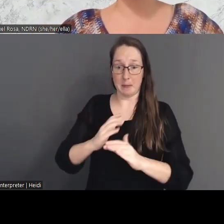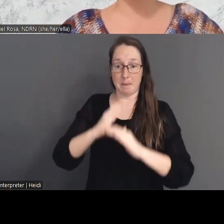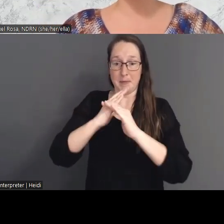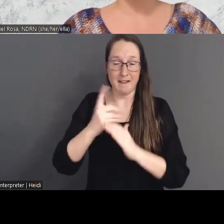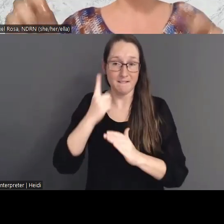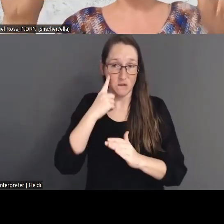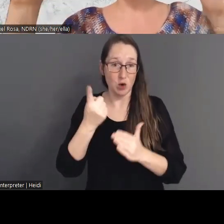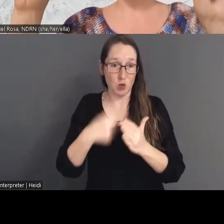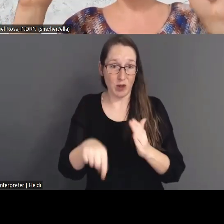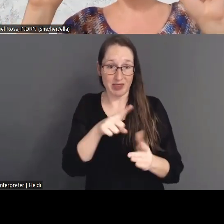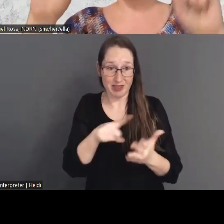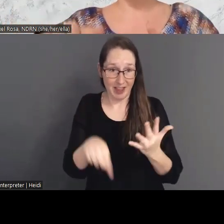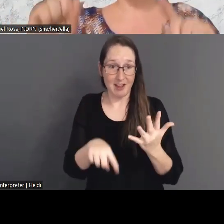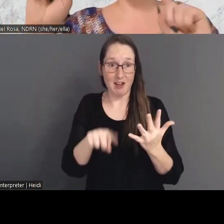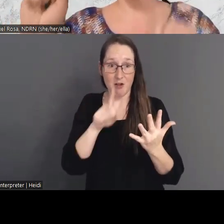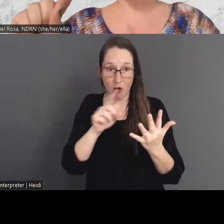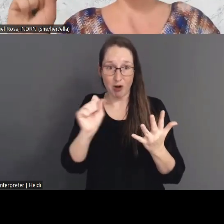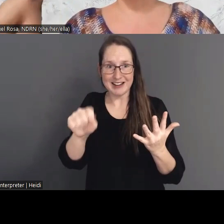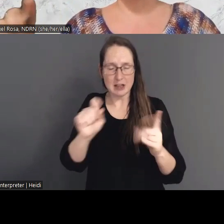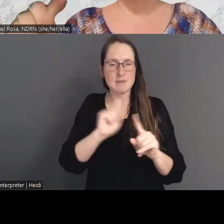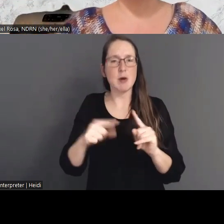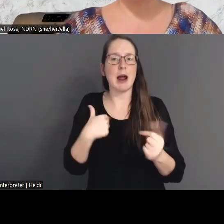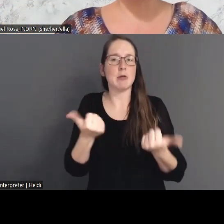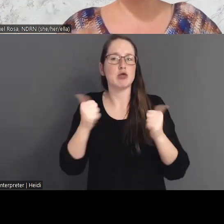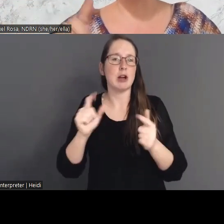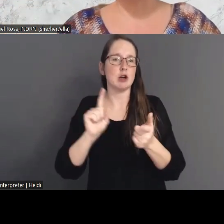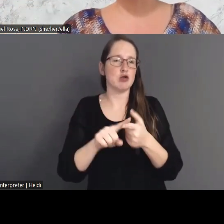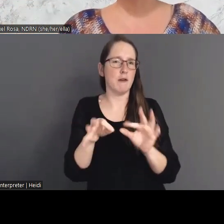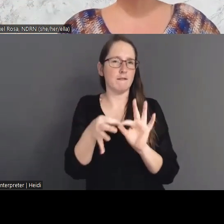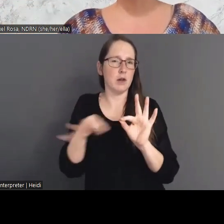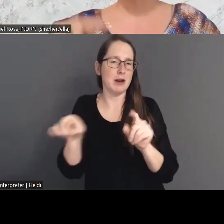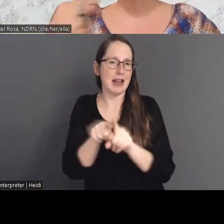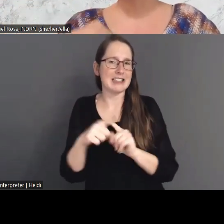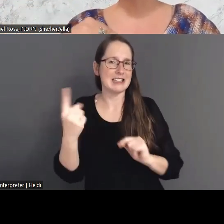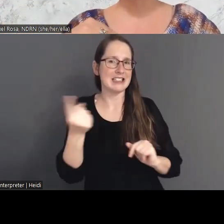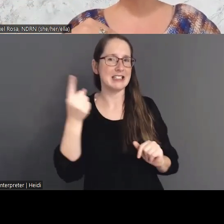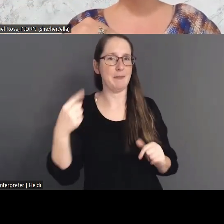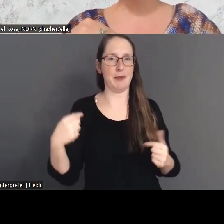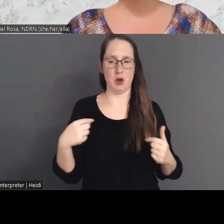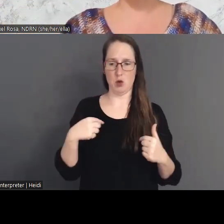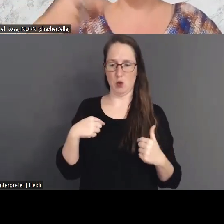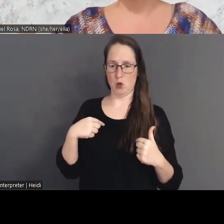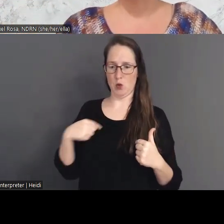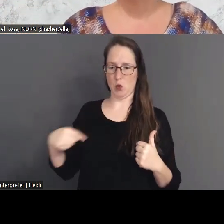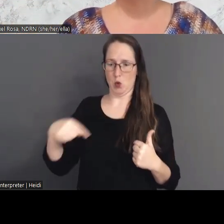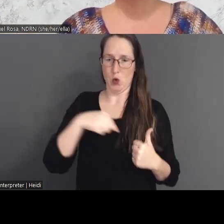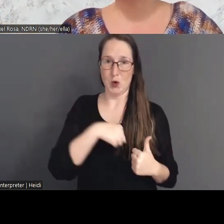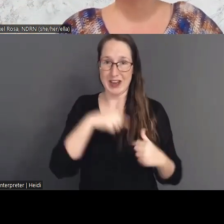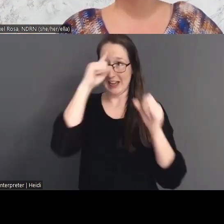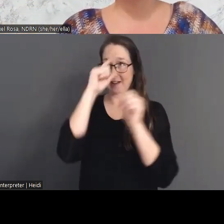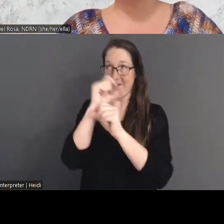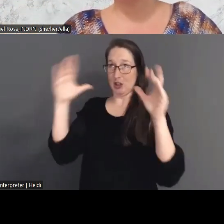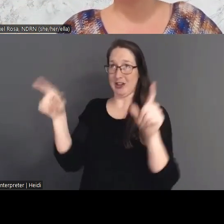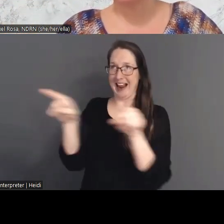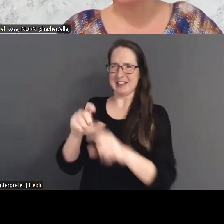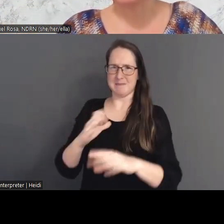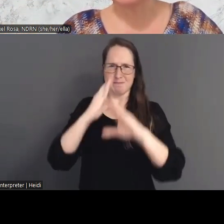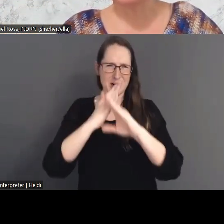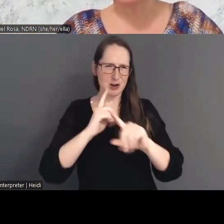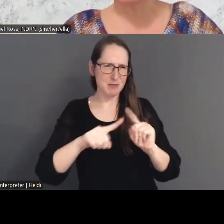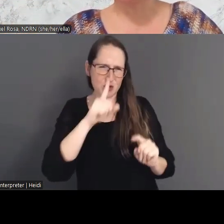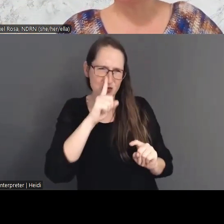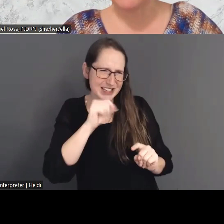they are, but I'm also trying to frame it as something that we envision as a barrier, but not